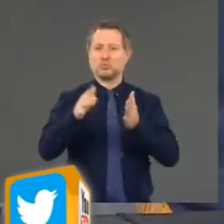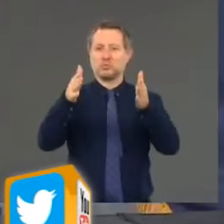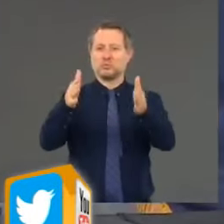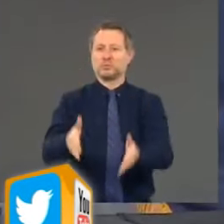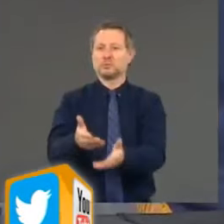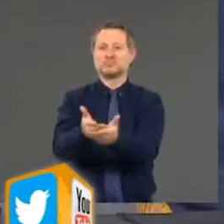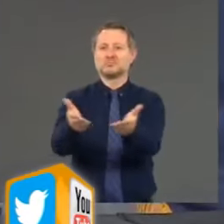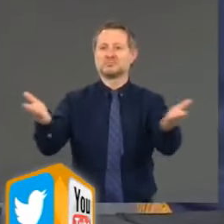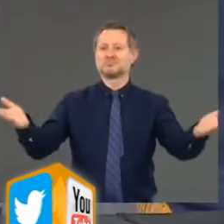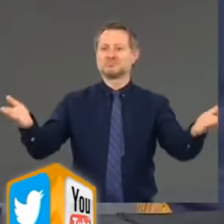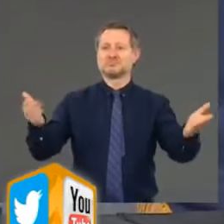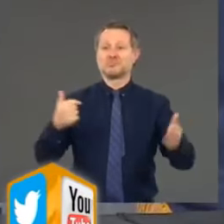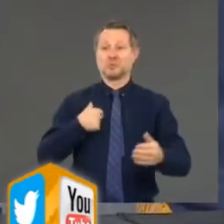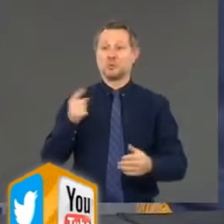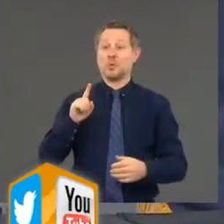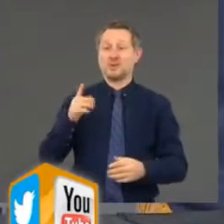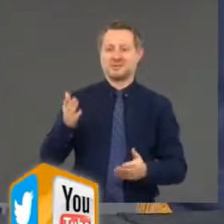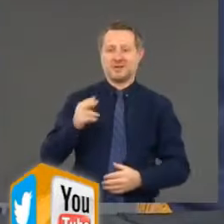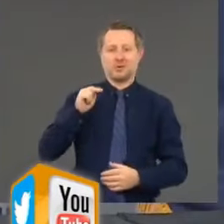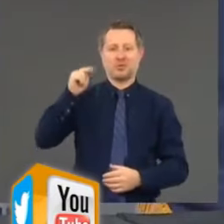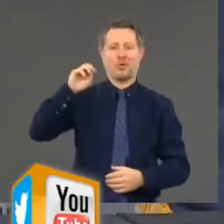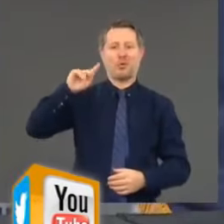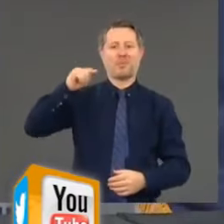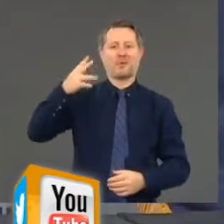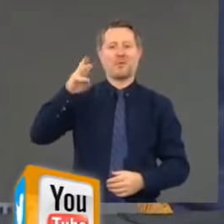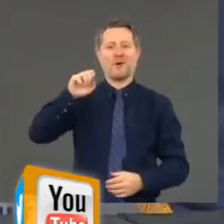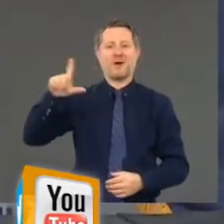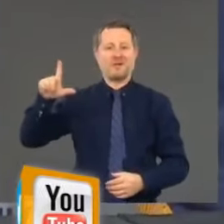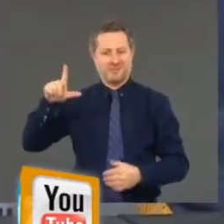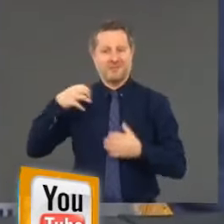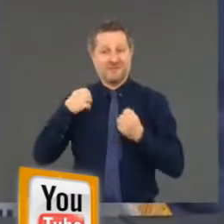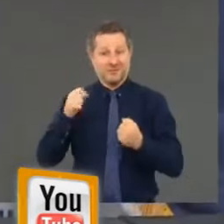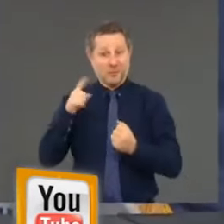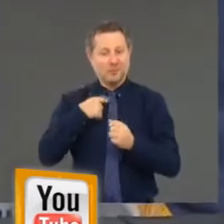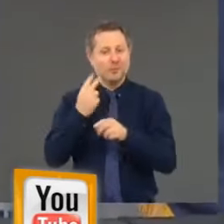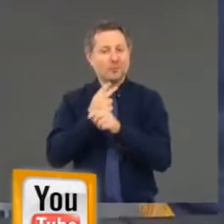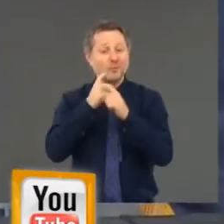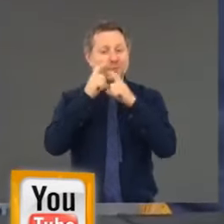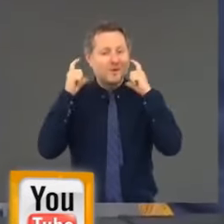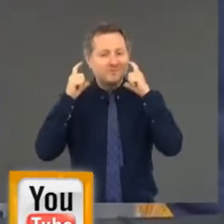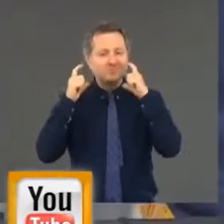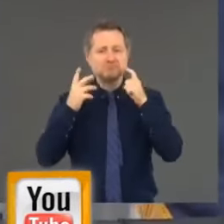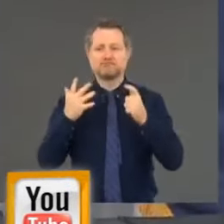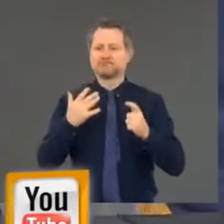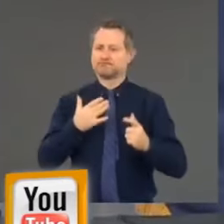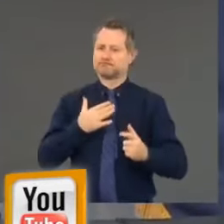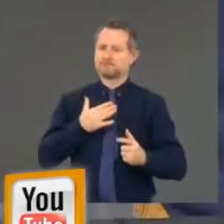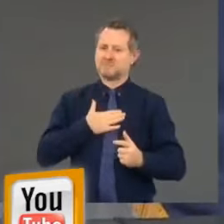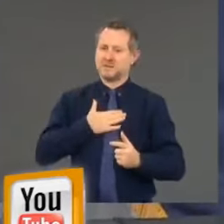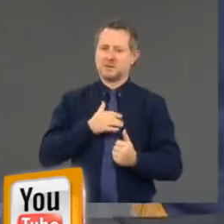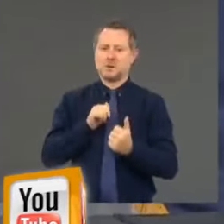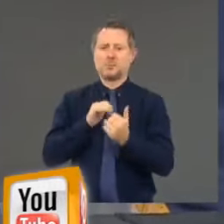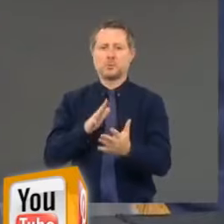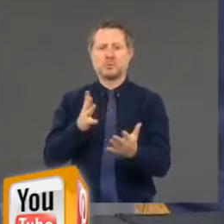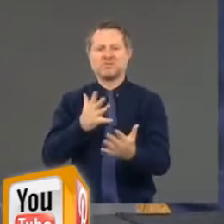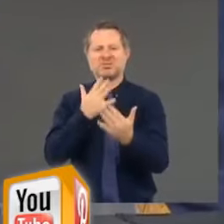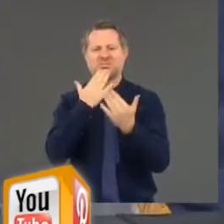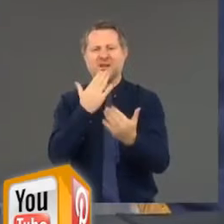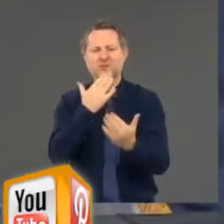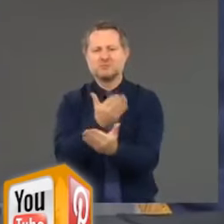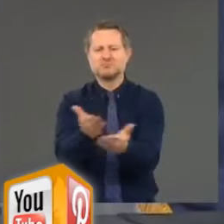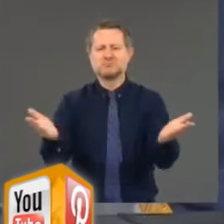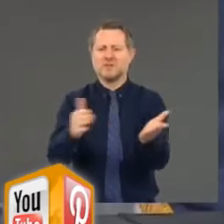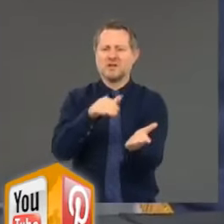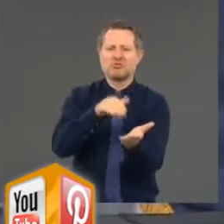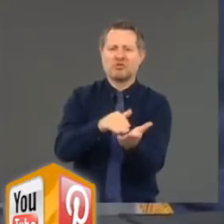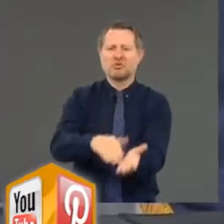I wear a mask to also say thank you to the nurses and the doctors and the healthcare professionals that did so